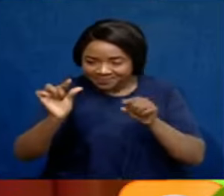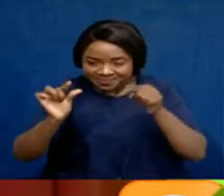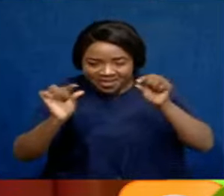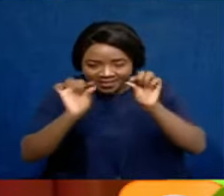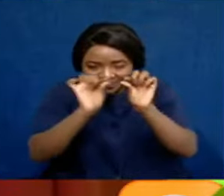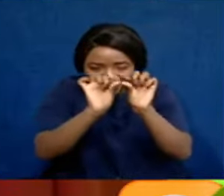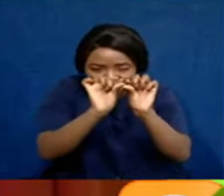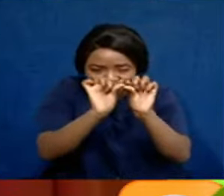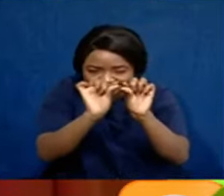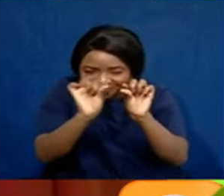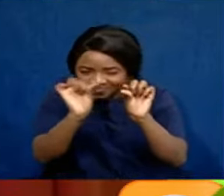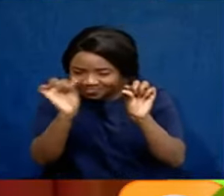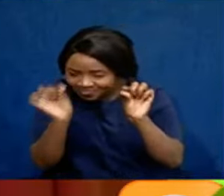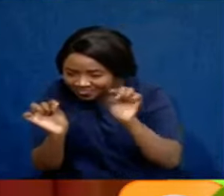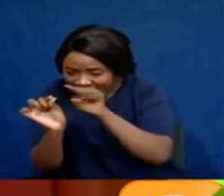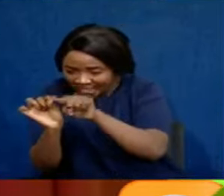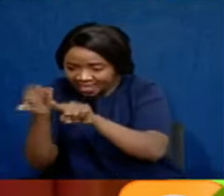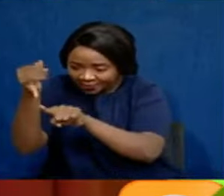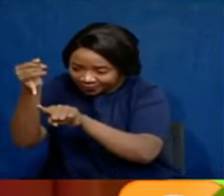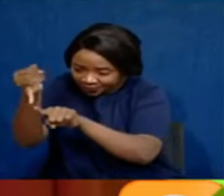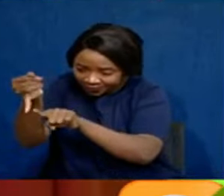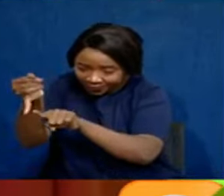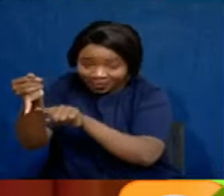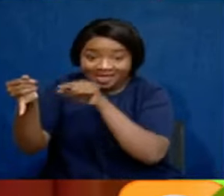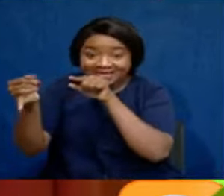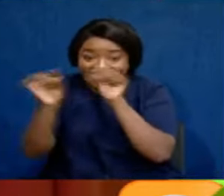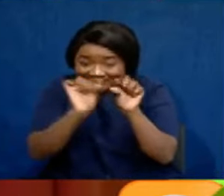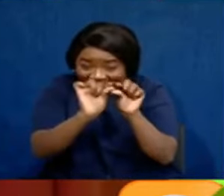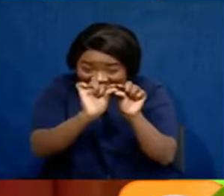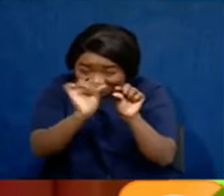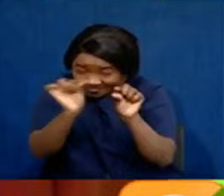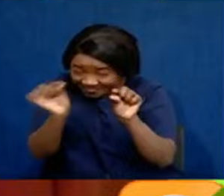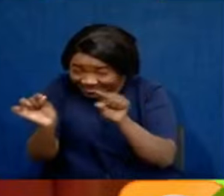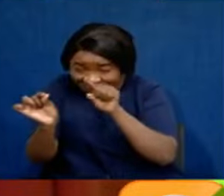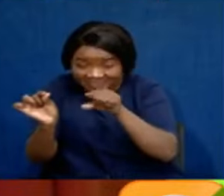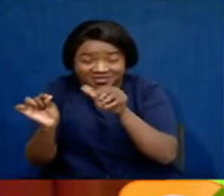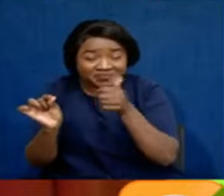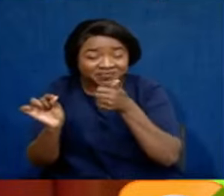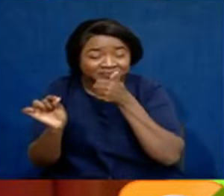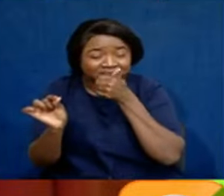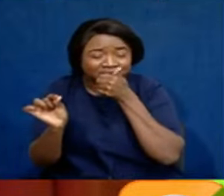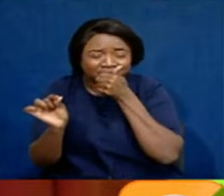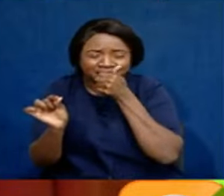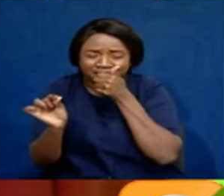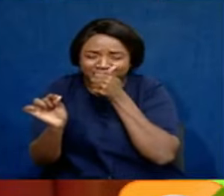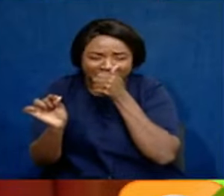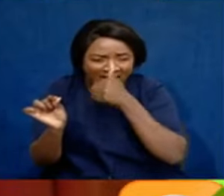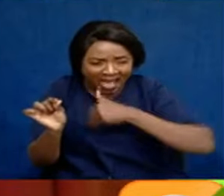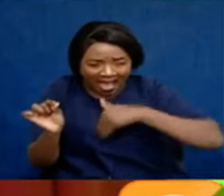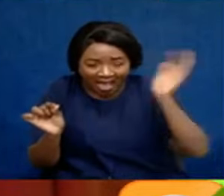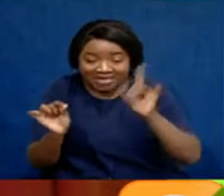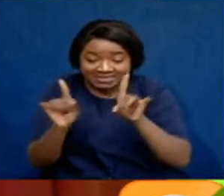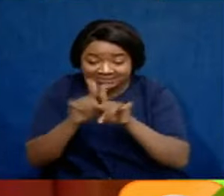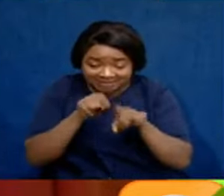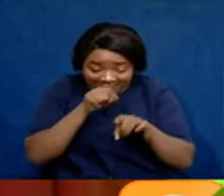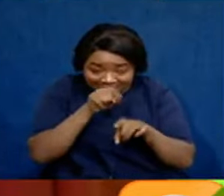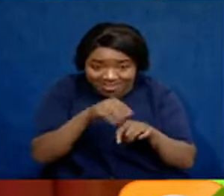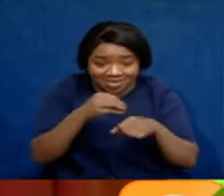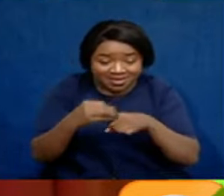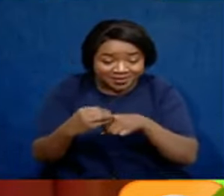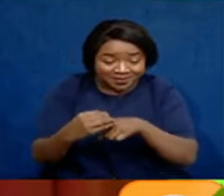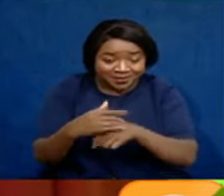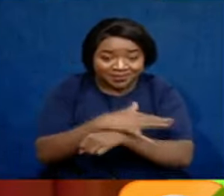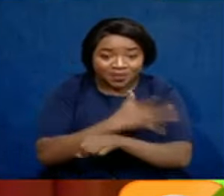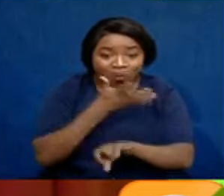cancer loves the bones. And in the bones, it can give you terrible bone pain that the normal painkillers can't